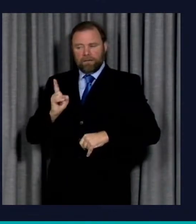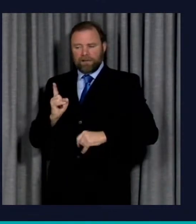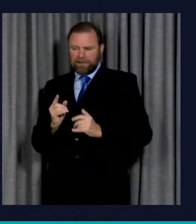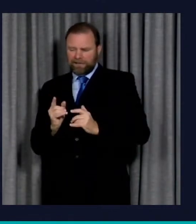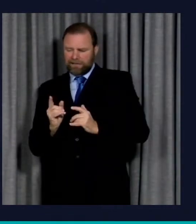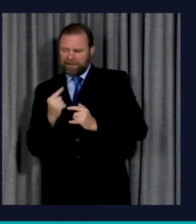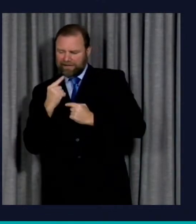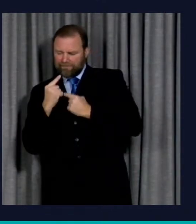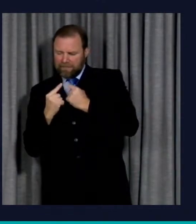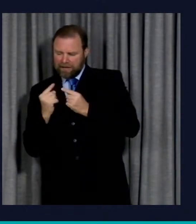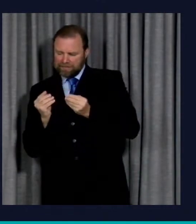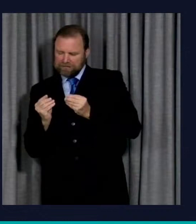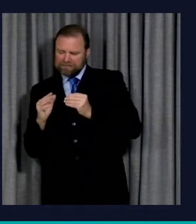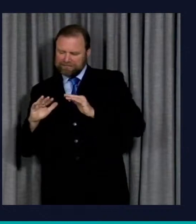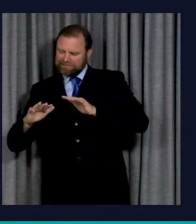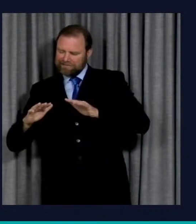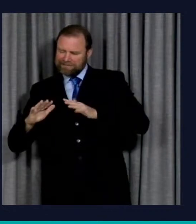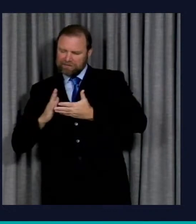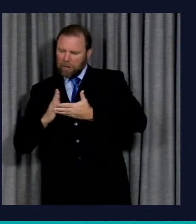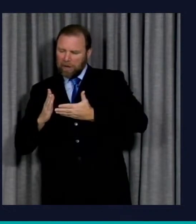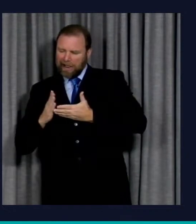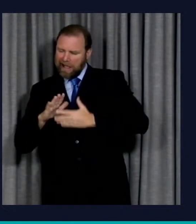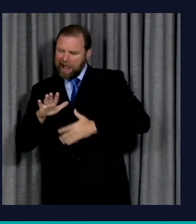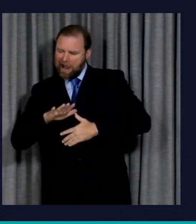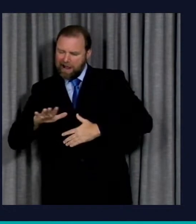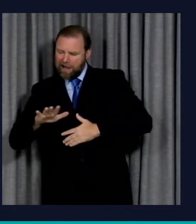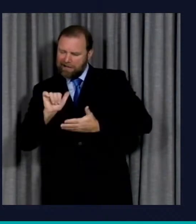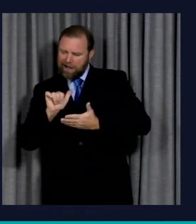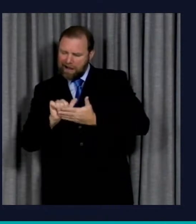information about severity means that the